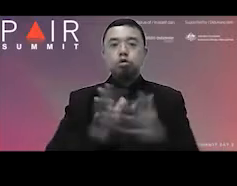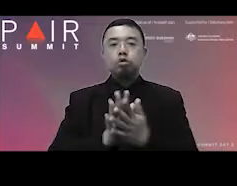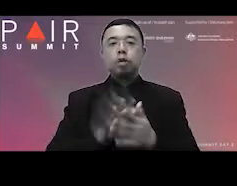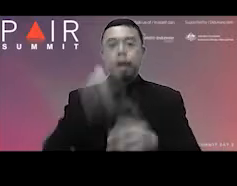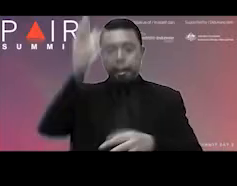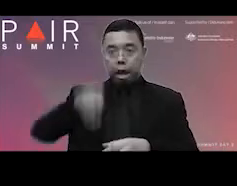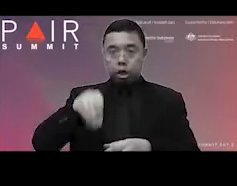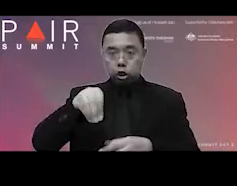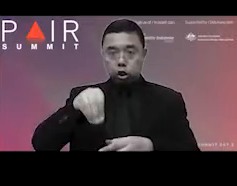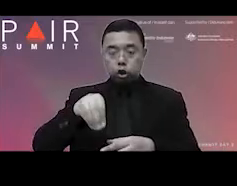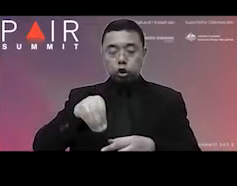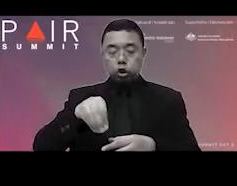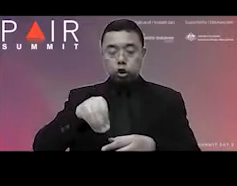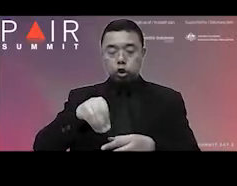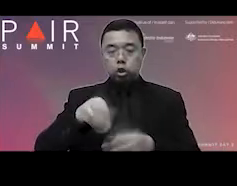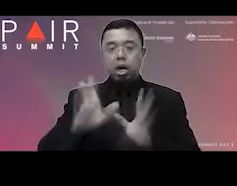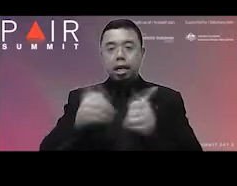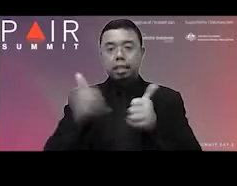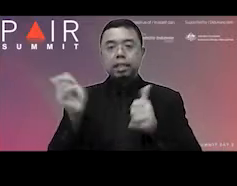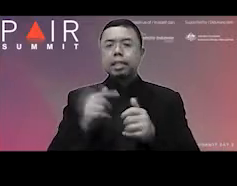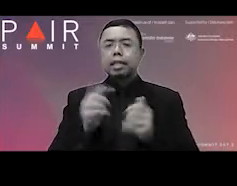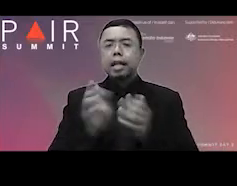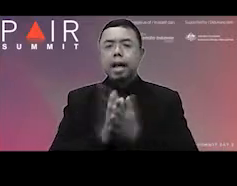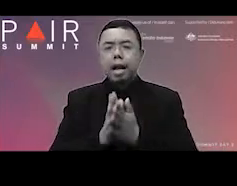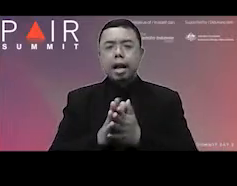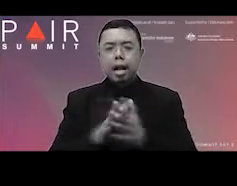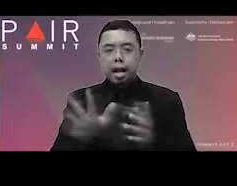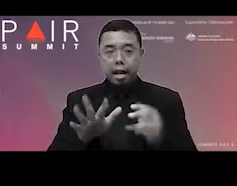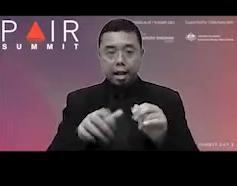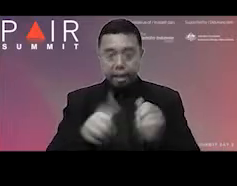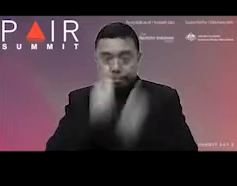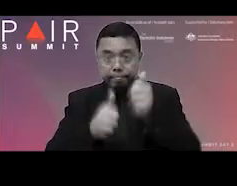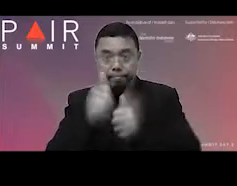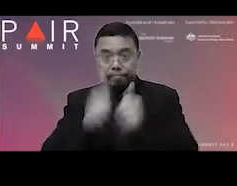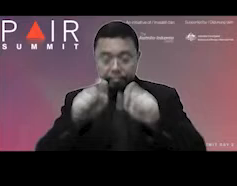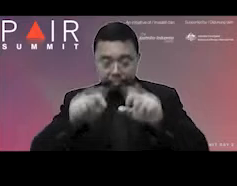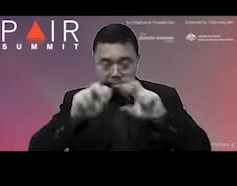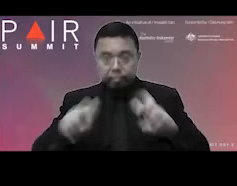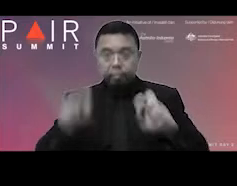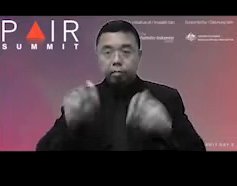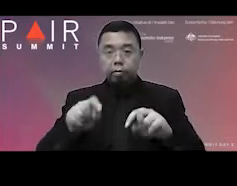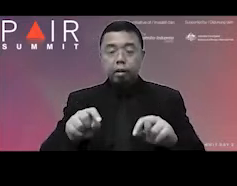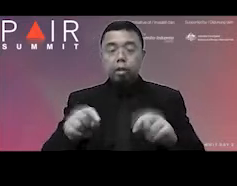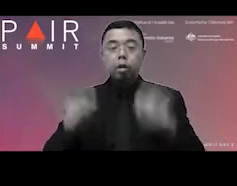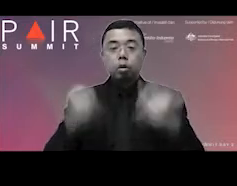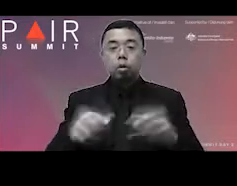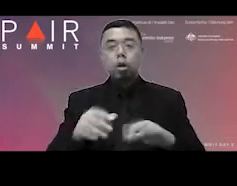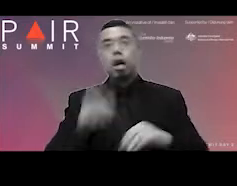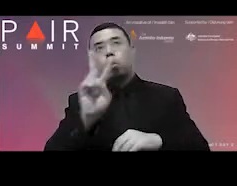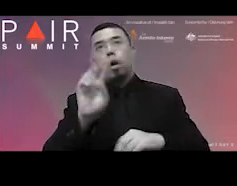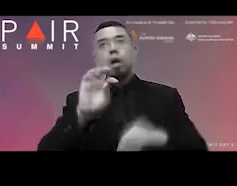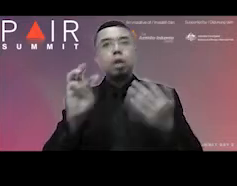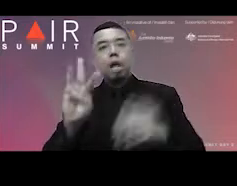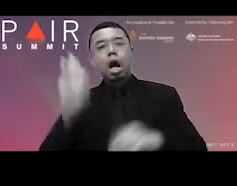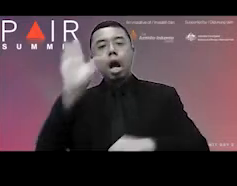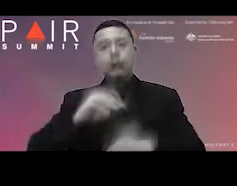to new all record within 2 to 3 days of the examination time. Data for monitoring the progress of